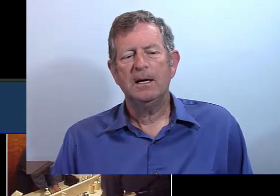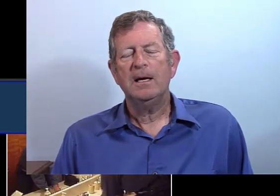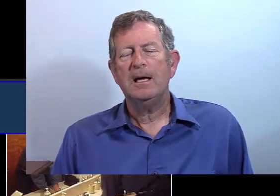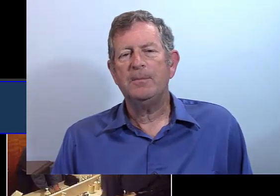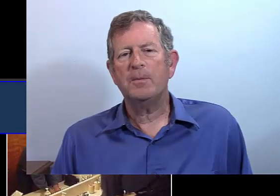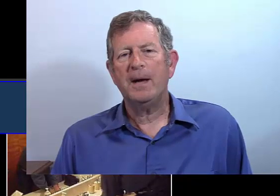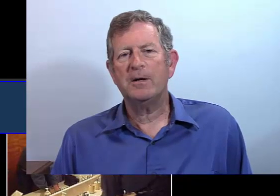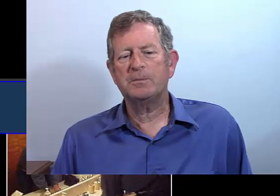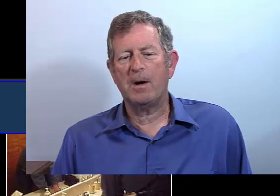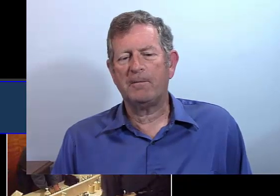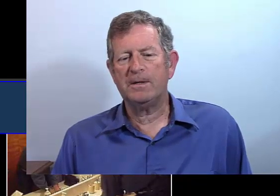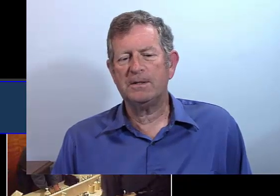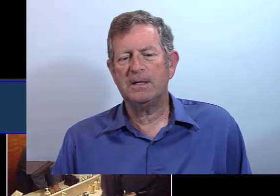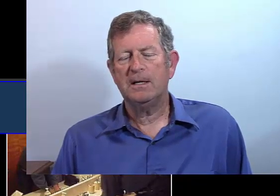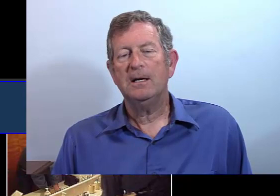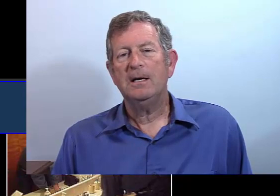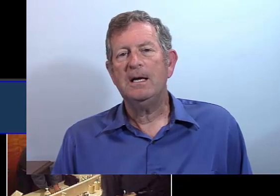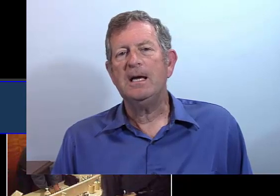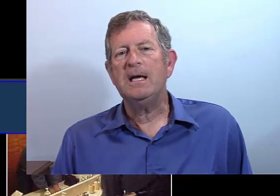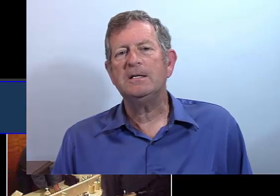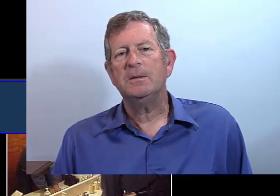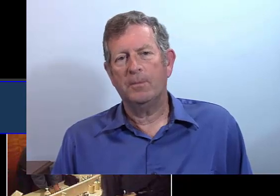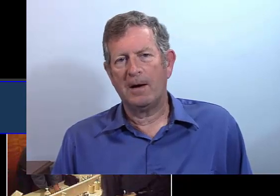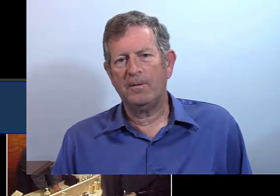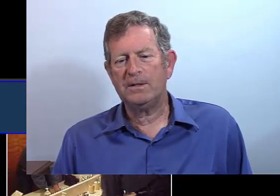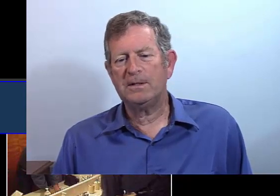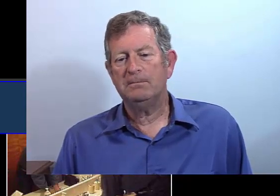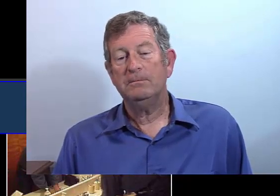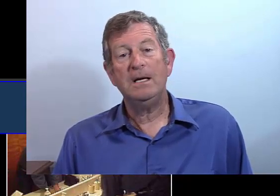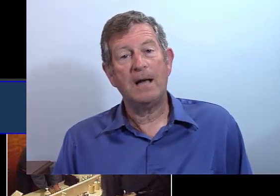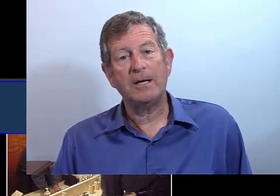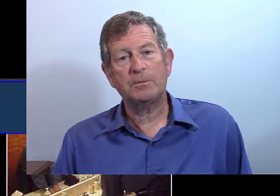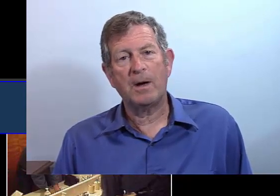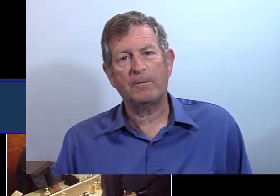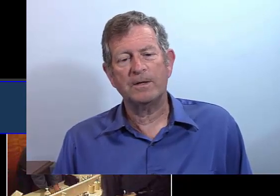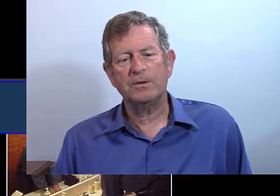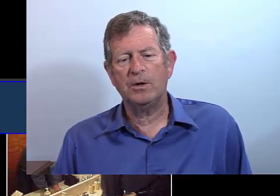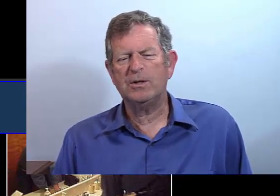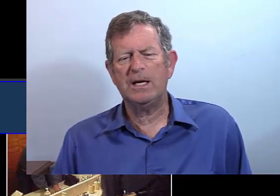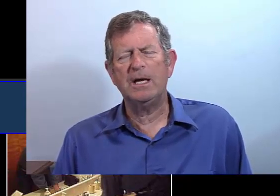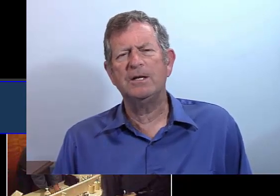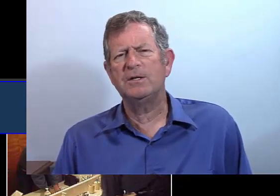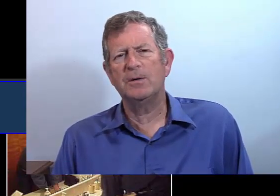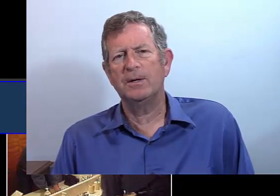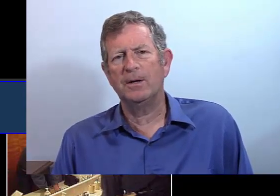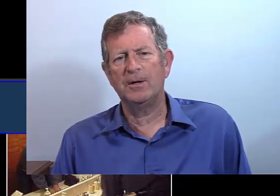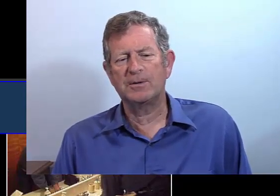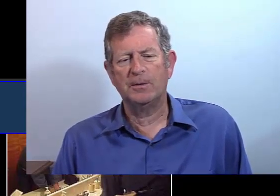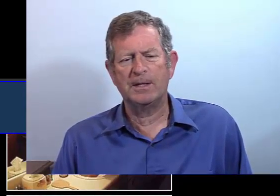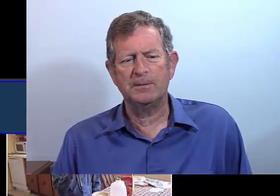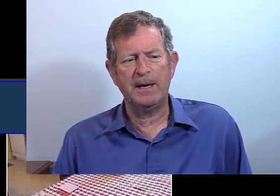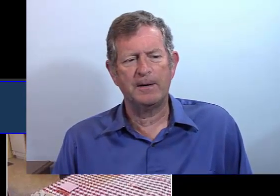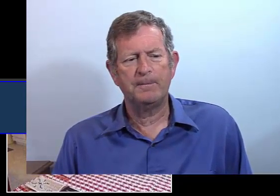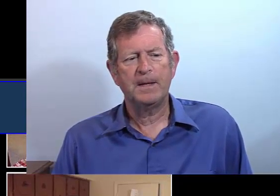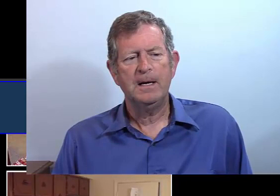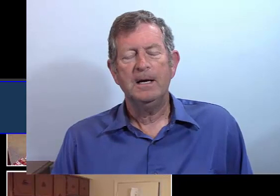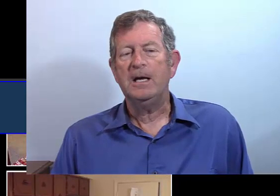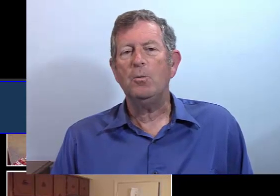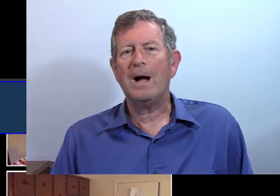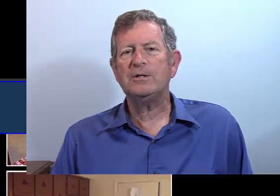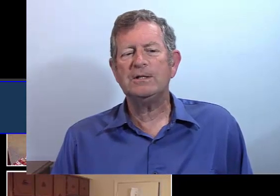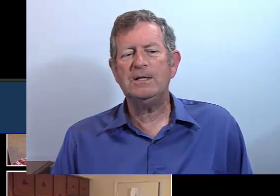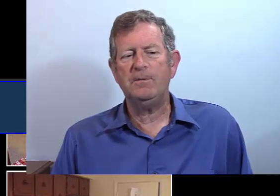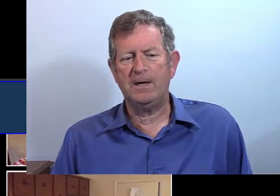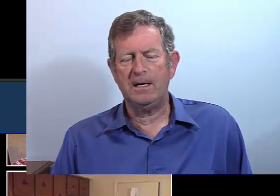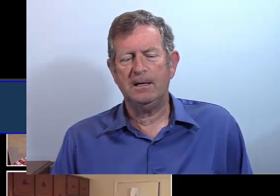music. He prepares breakfast. He eats breakfast. He likes breakfast. You could say he eats cereal also. It doesn't matter.